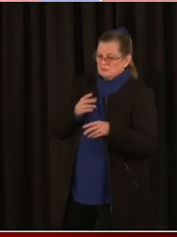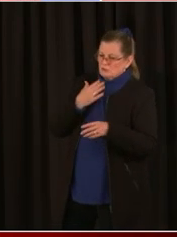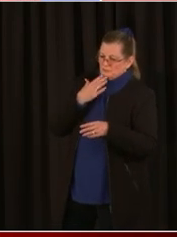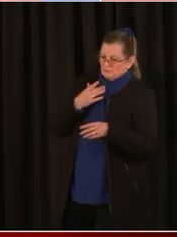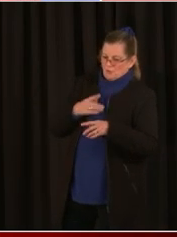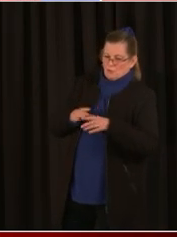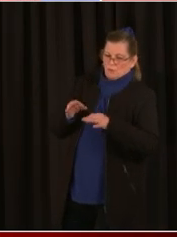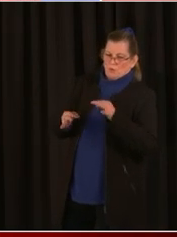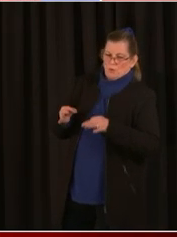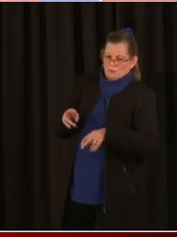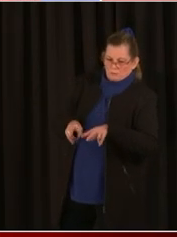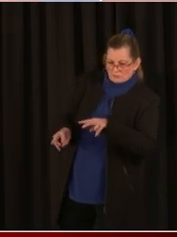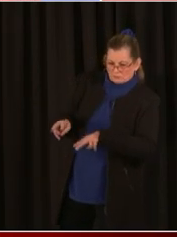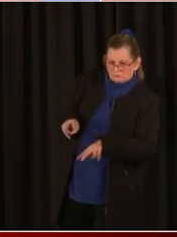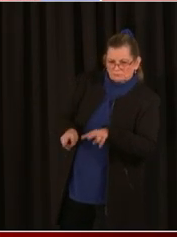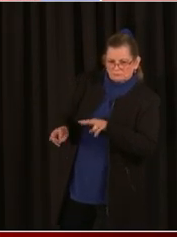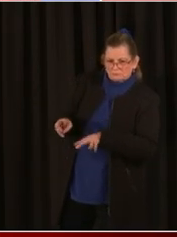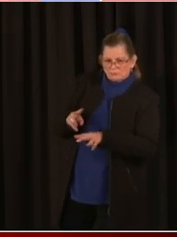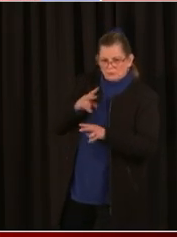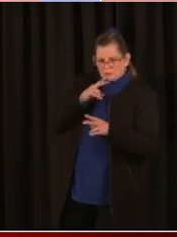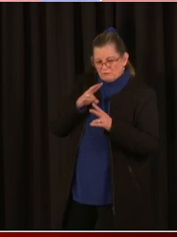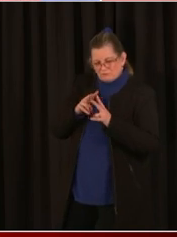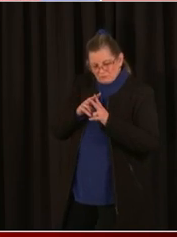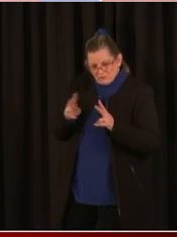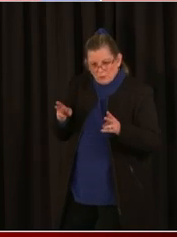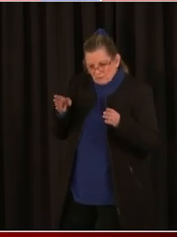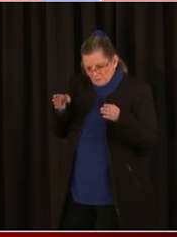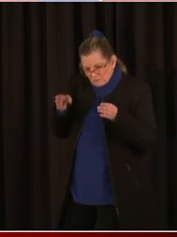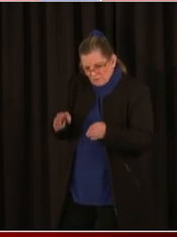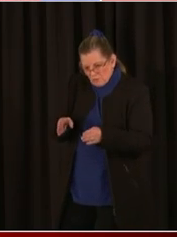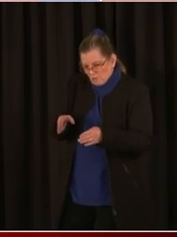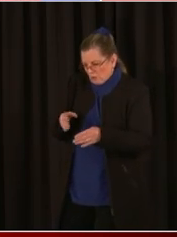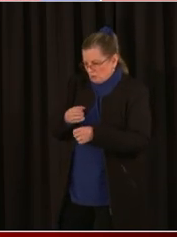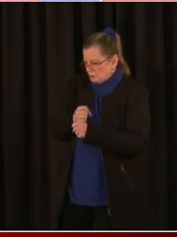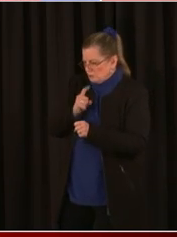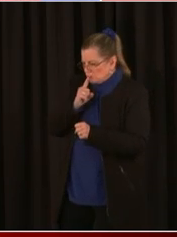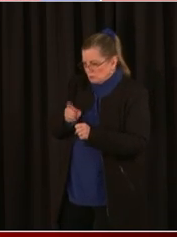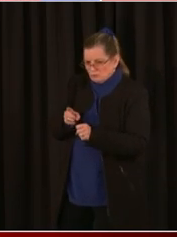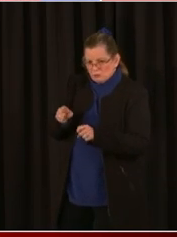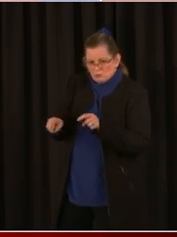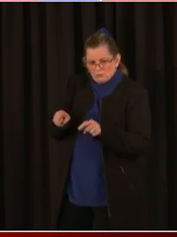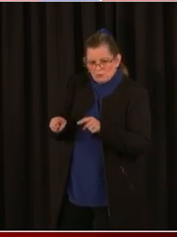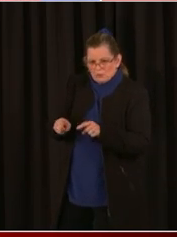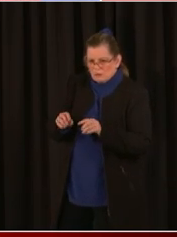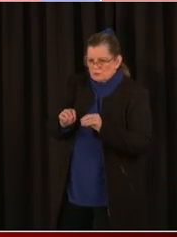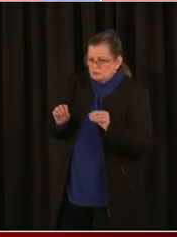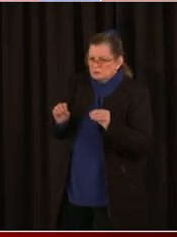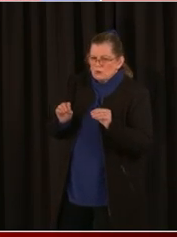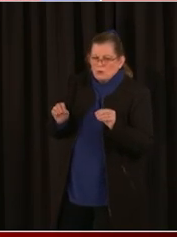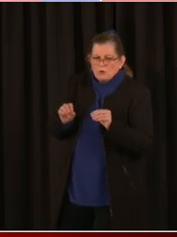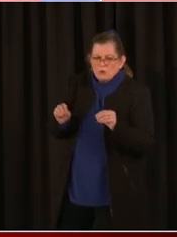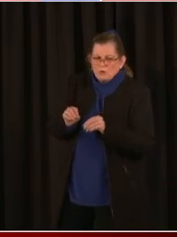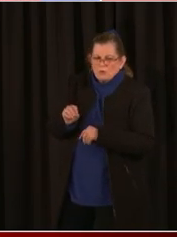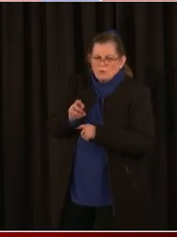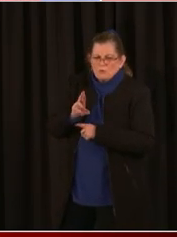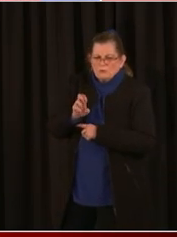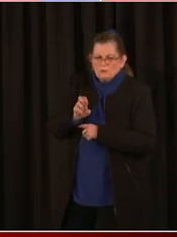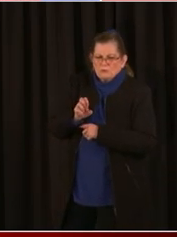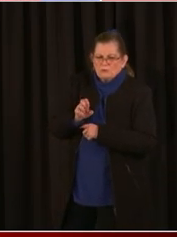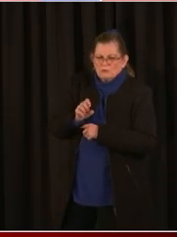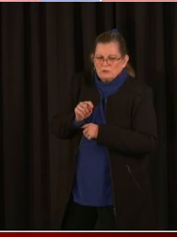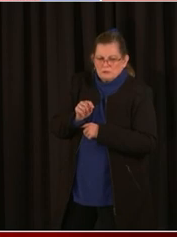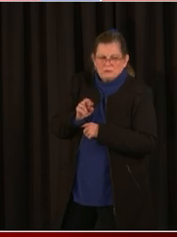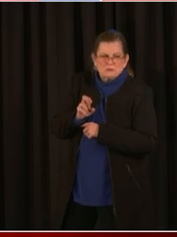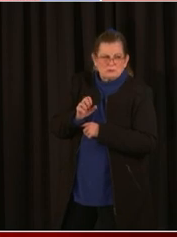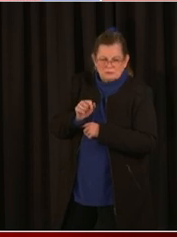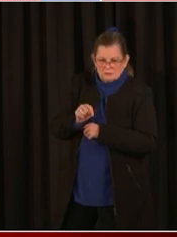monitor who has been very focused on making sure there's no retreat from the excellence that